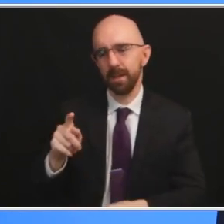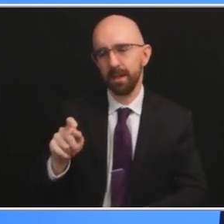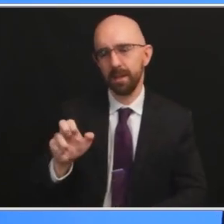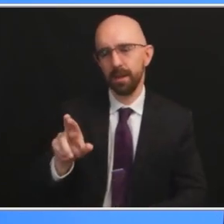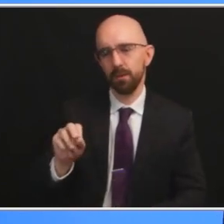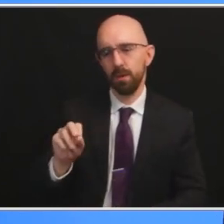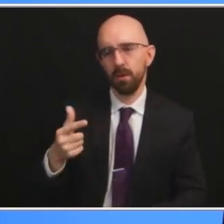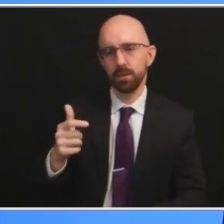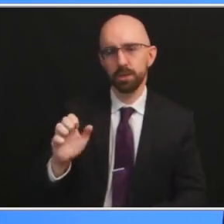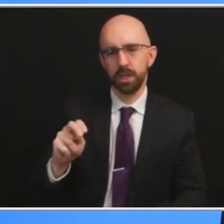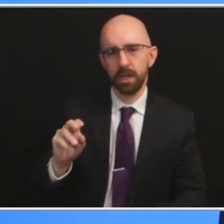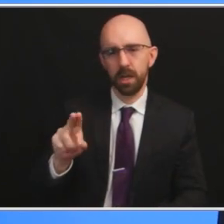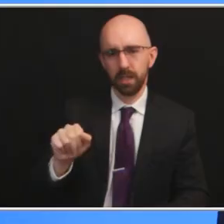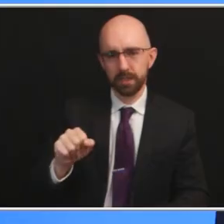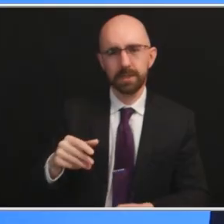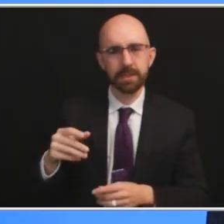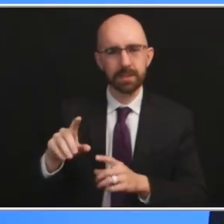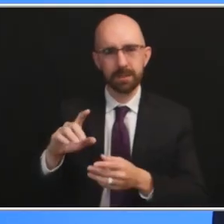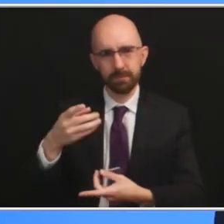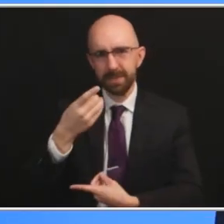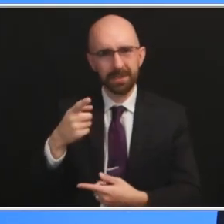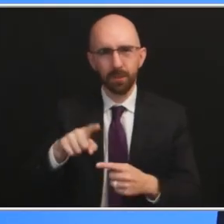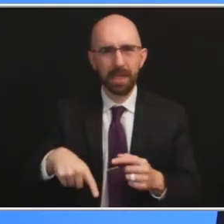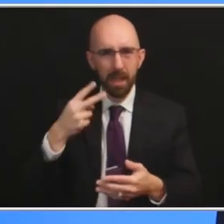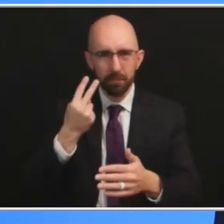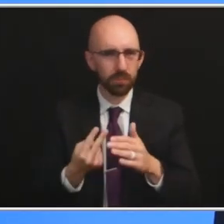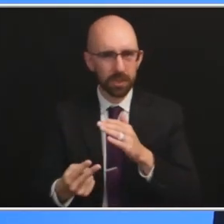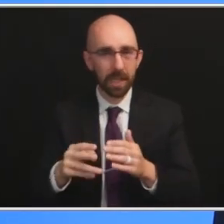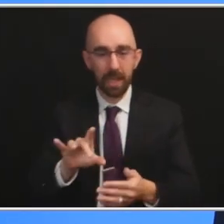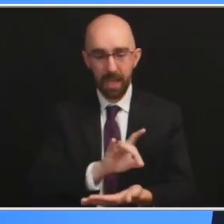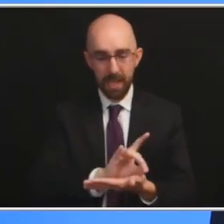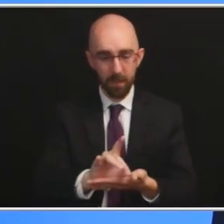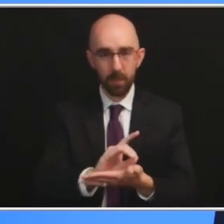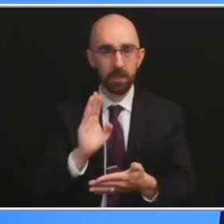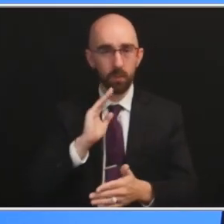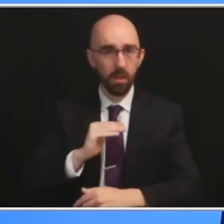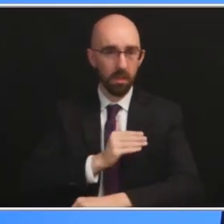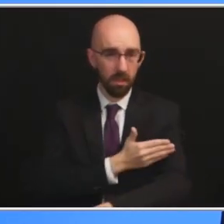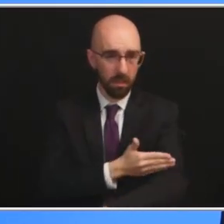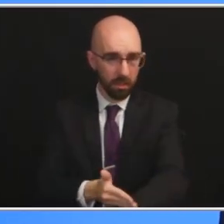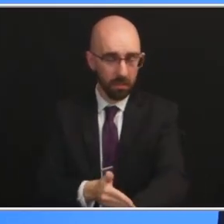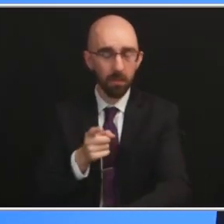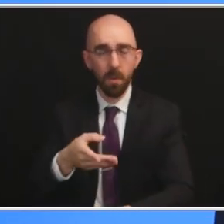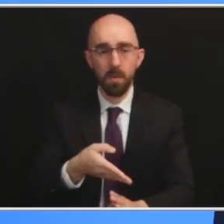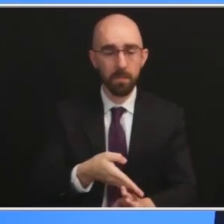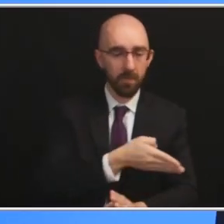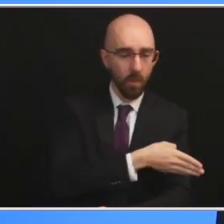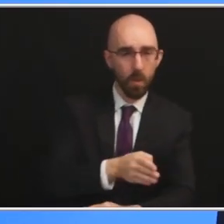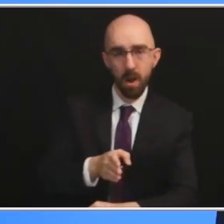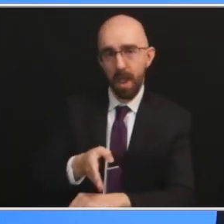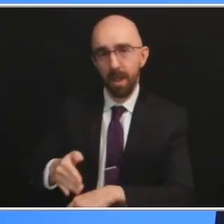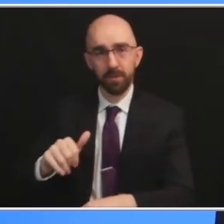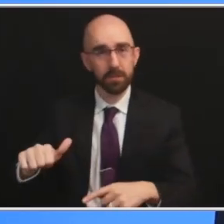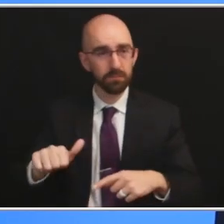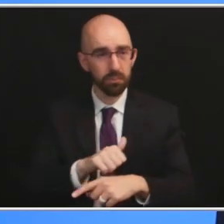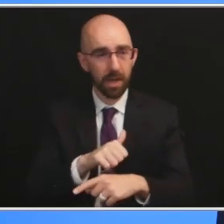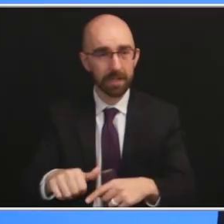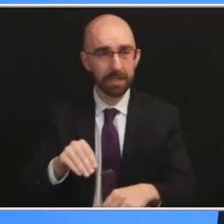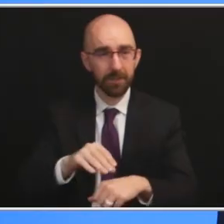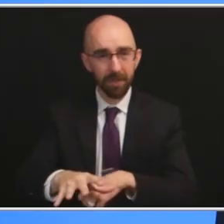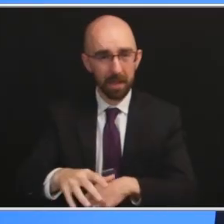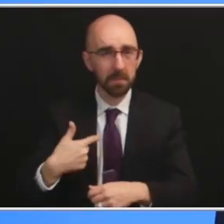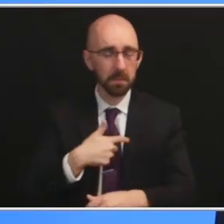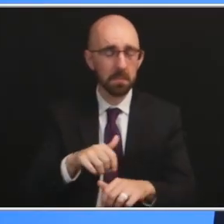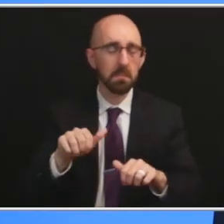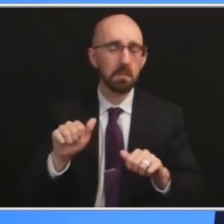a person's going to decline over 8 weeks. So are these before and afters? Are they potentially practice effects? I think that we could probably make an